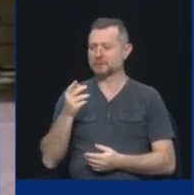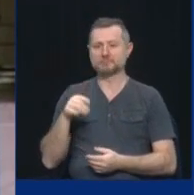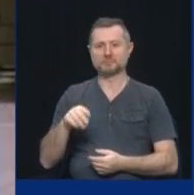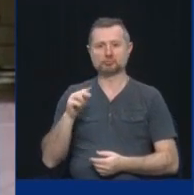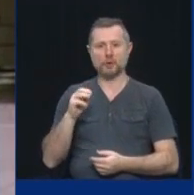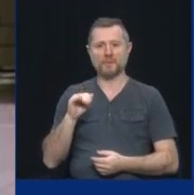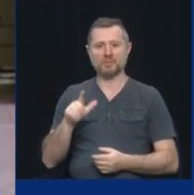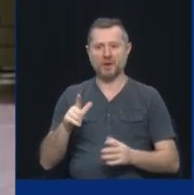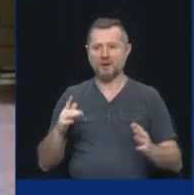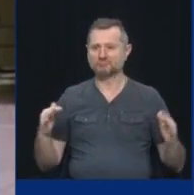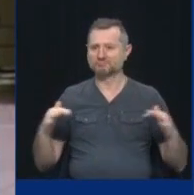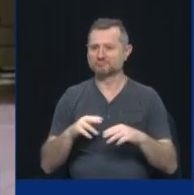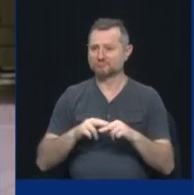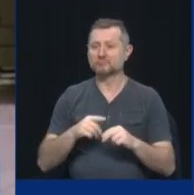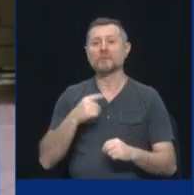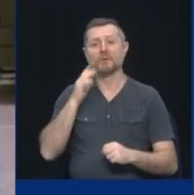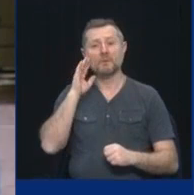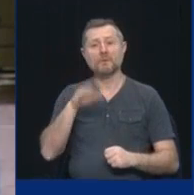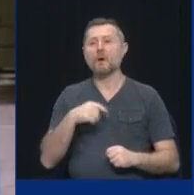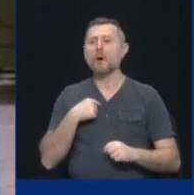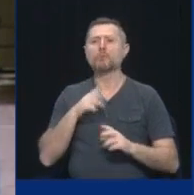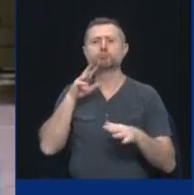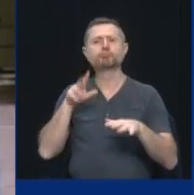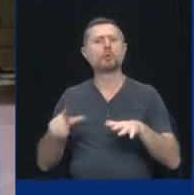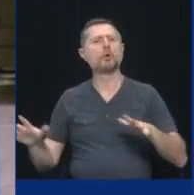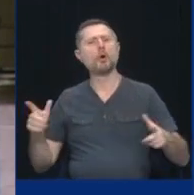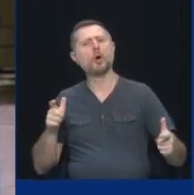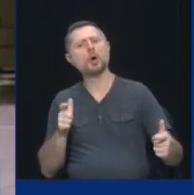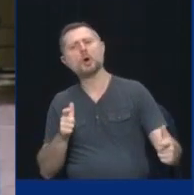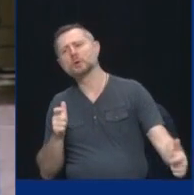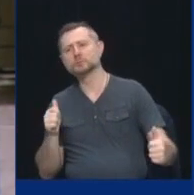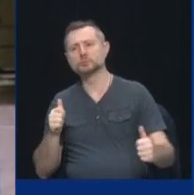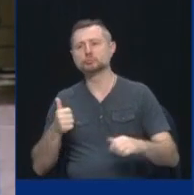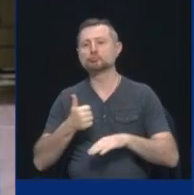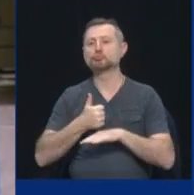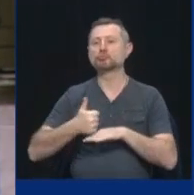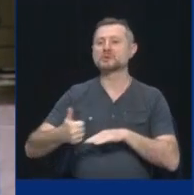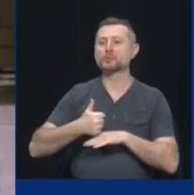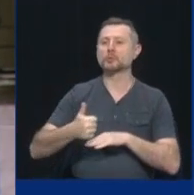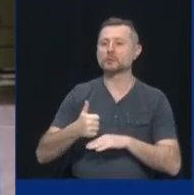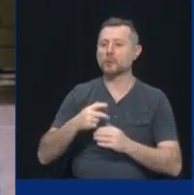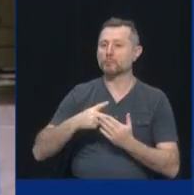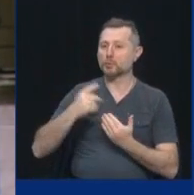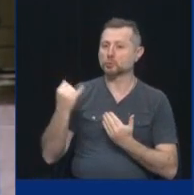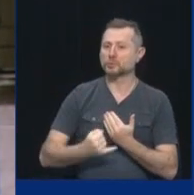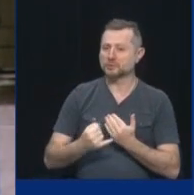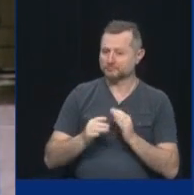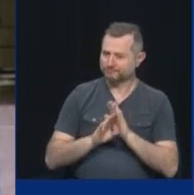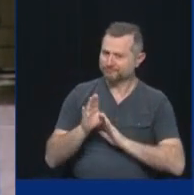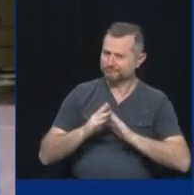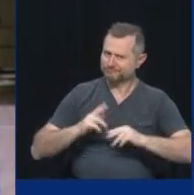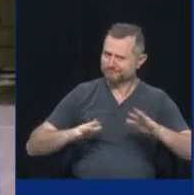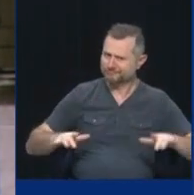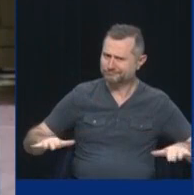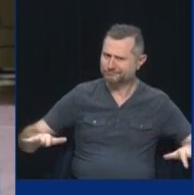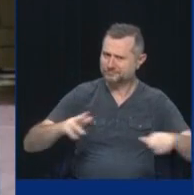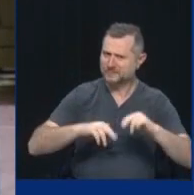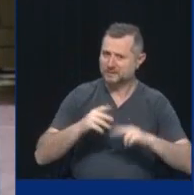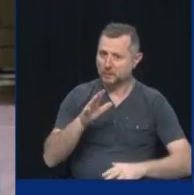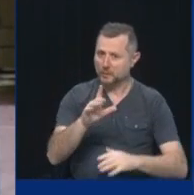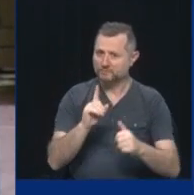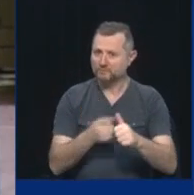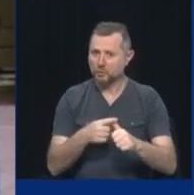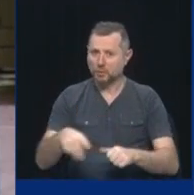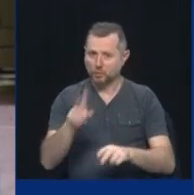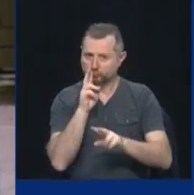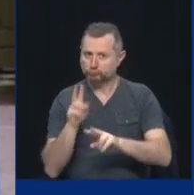largest transportation development in the country right now. And you're going to be the first to see it. Let's do